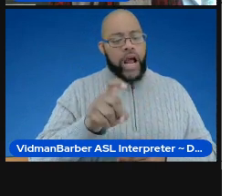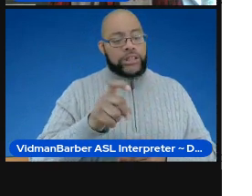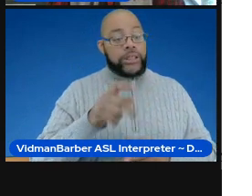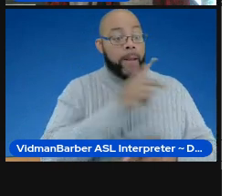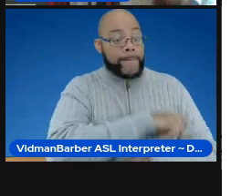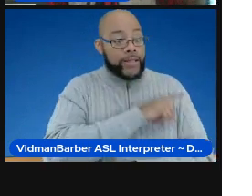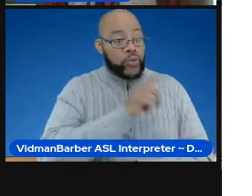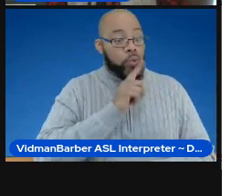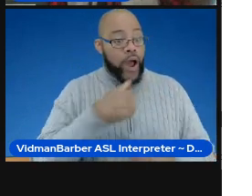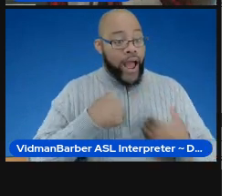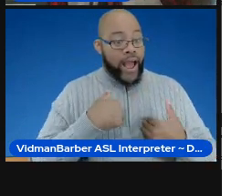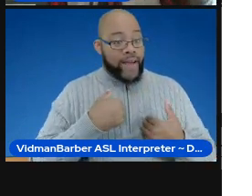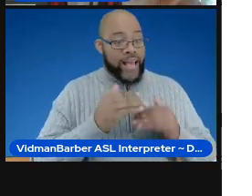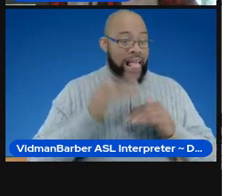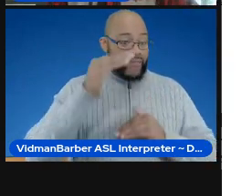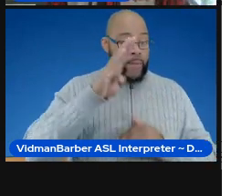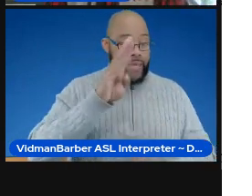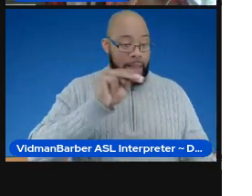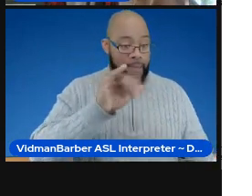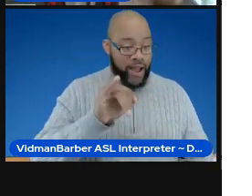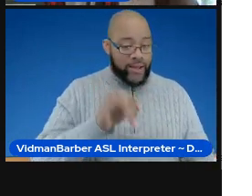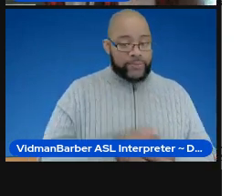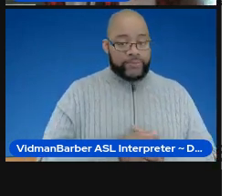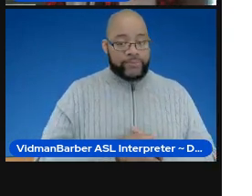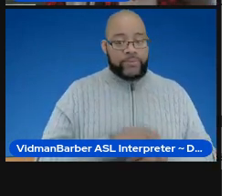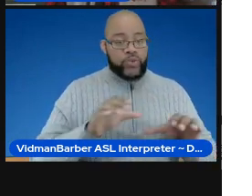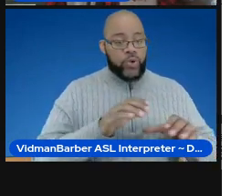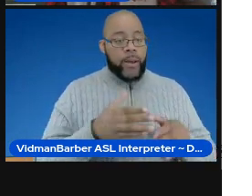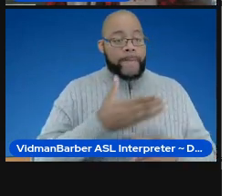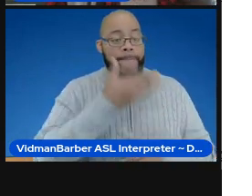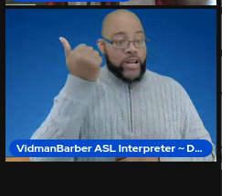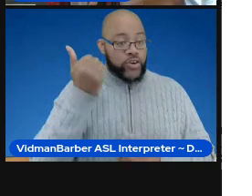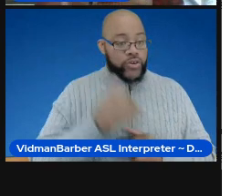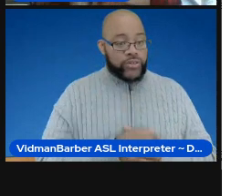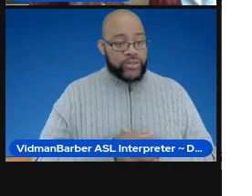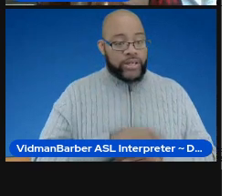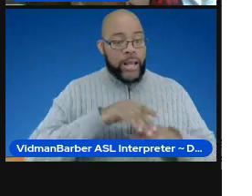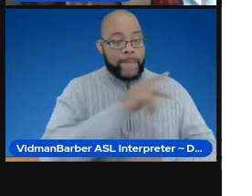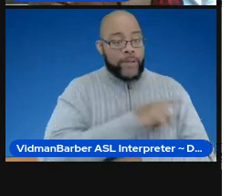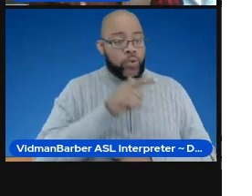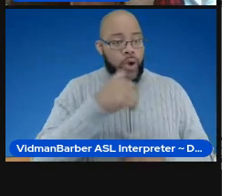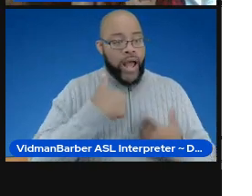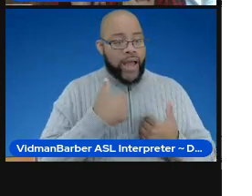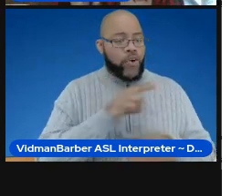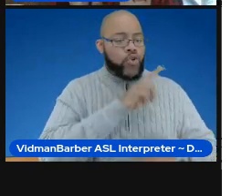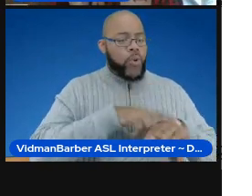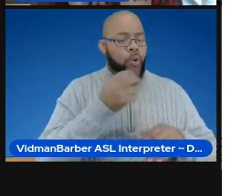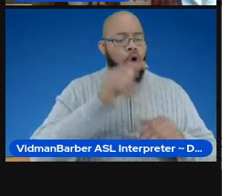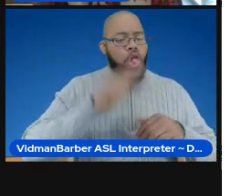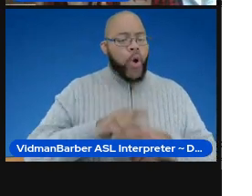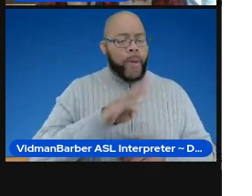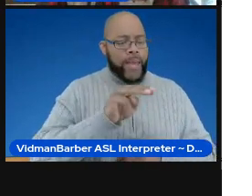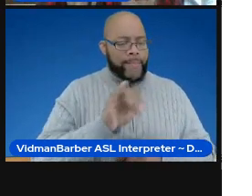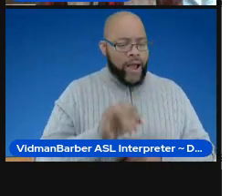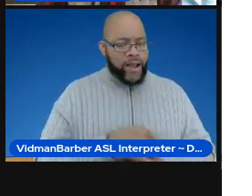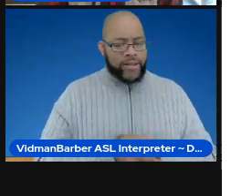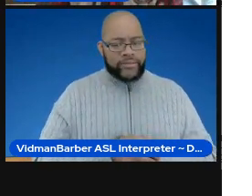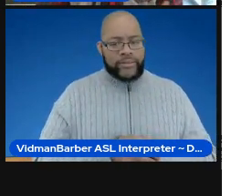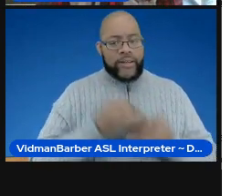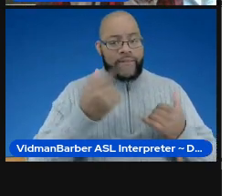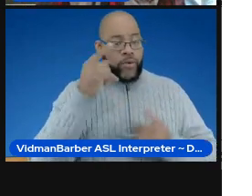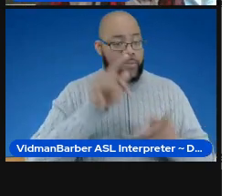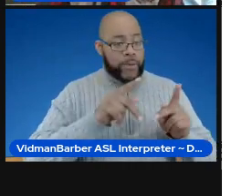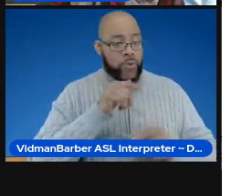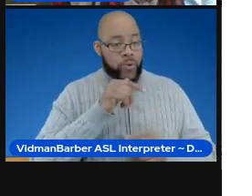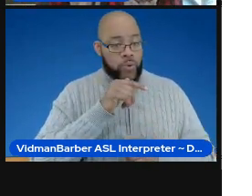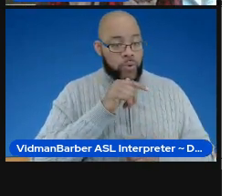who actually have elevated BMI are doing much better than patients who have normal or low BMI. Now, for those who